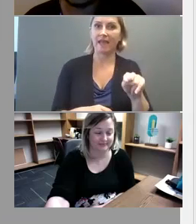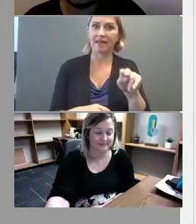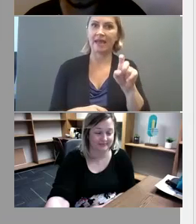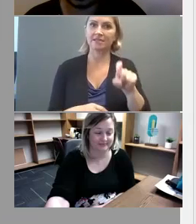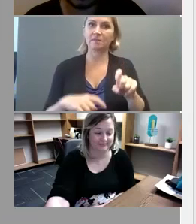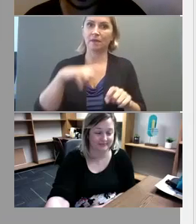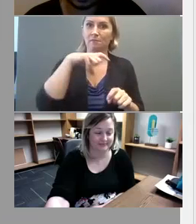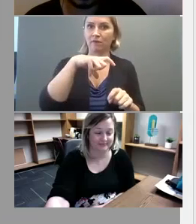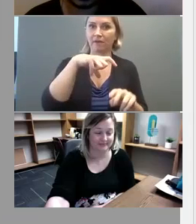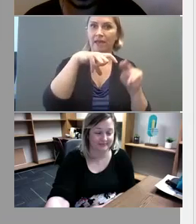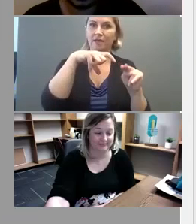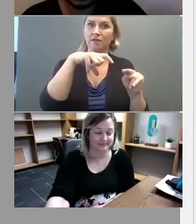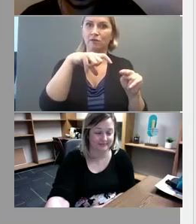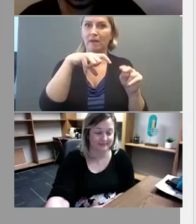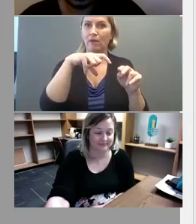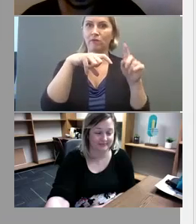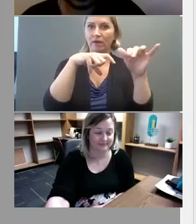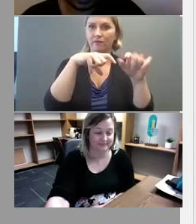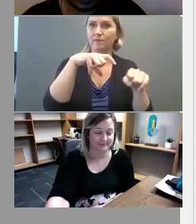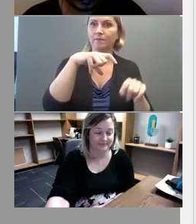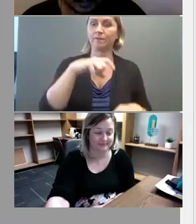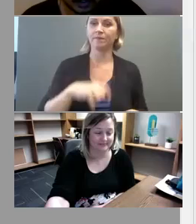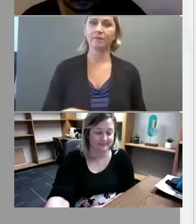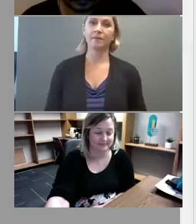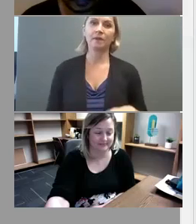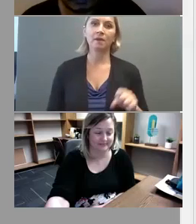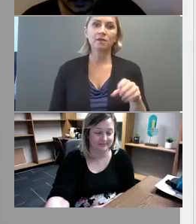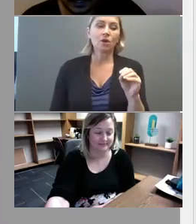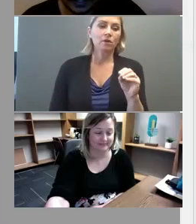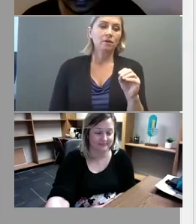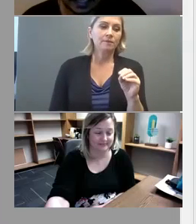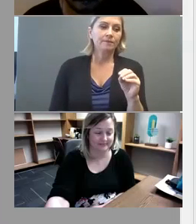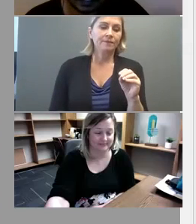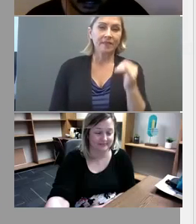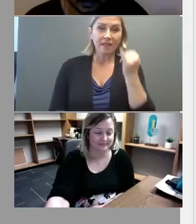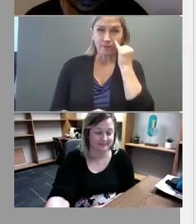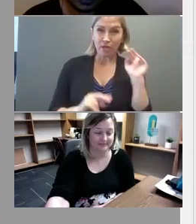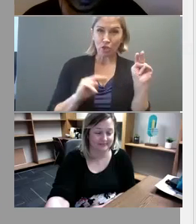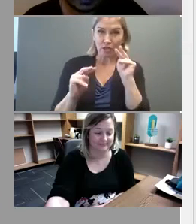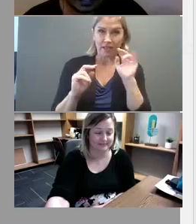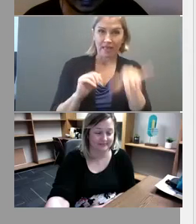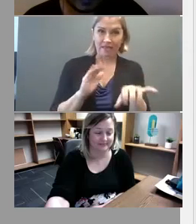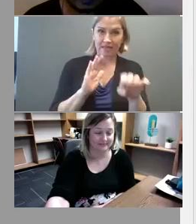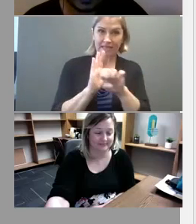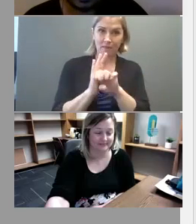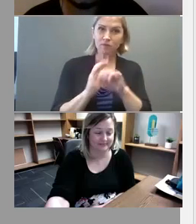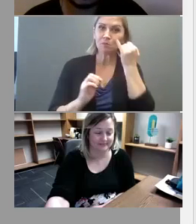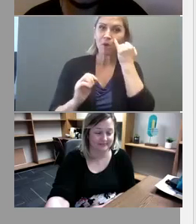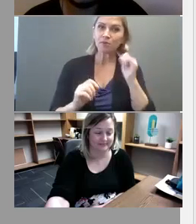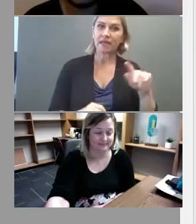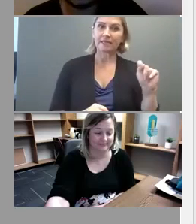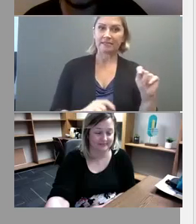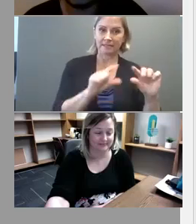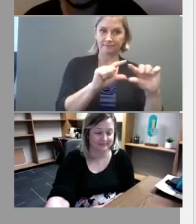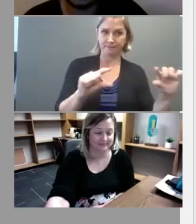of n to the power of epsilon. Okay, so if we look at an example here, let's say that we have t of